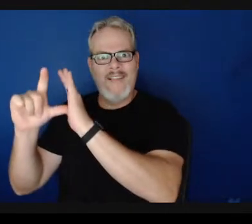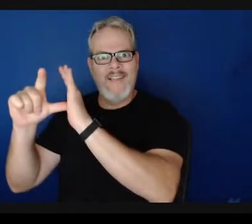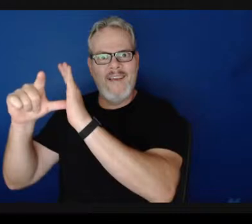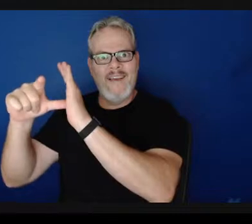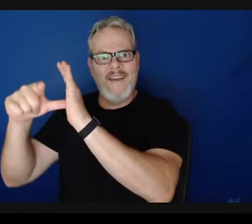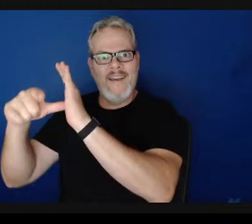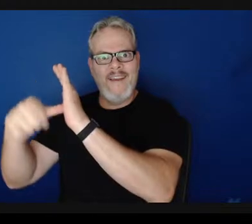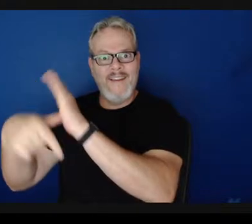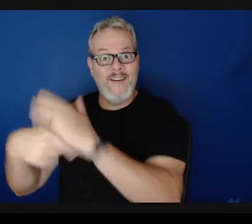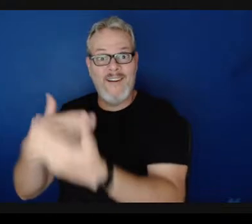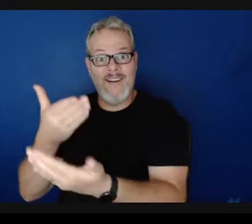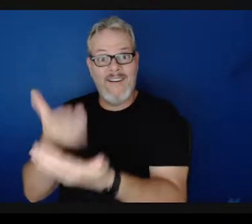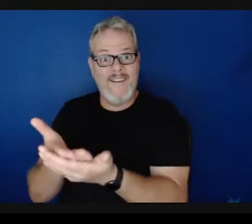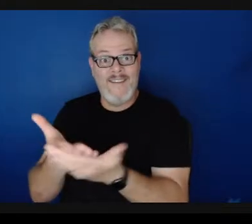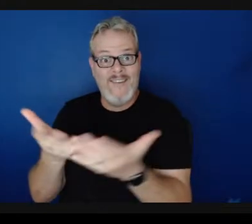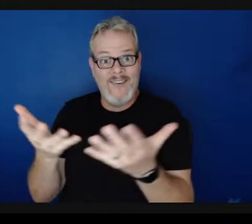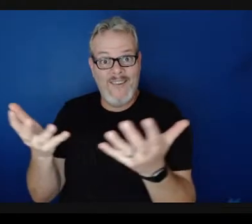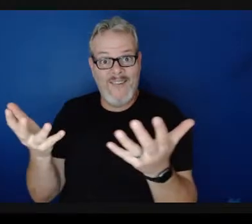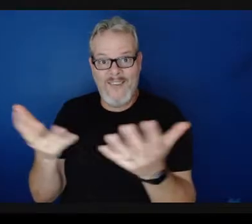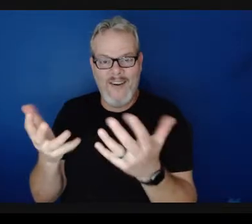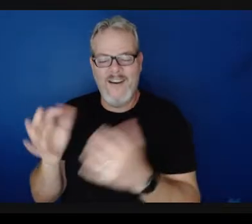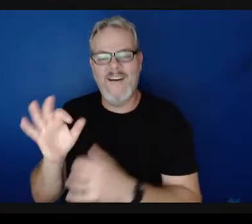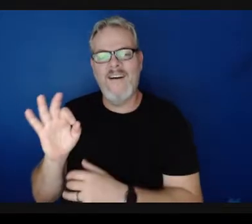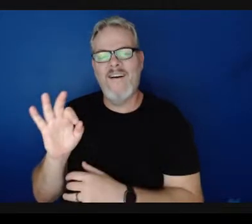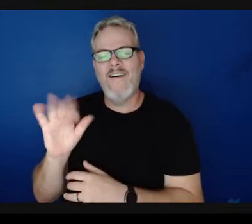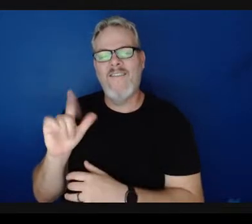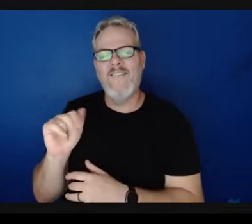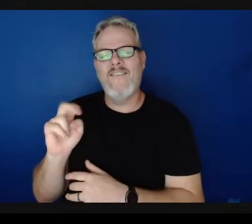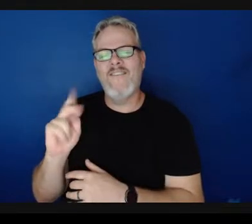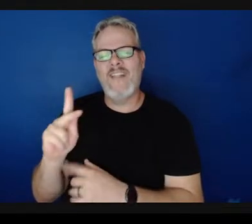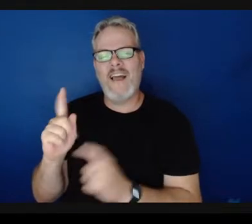flank adjustment as well as deeper events under the summit there.